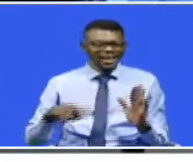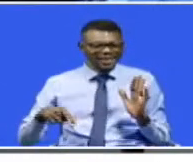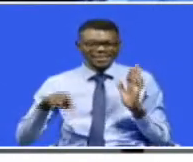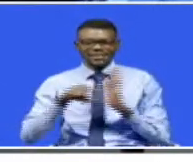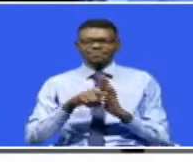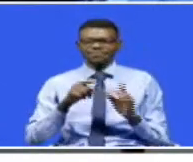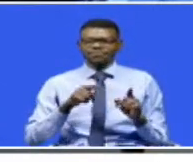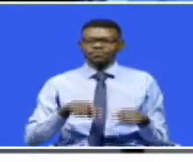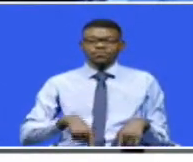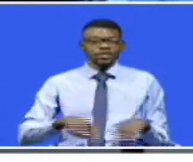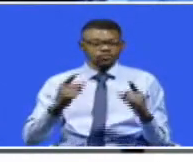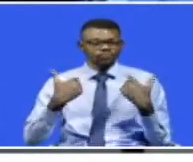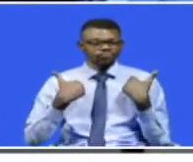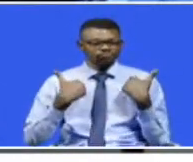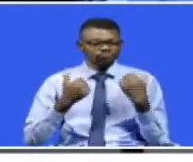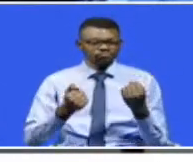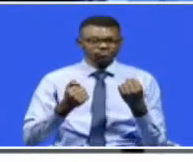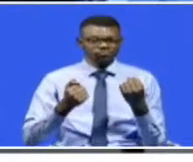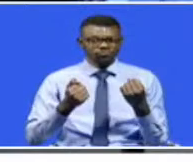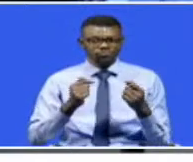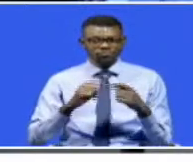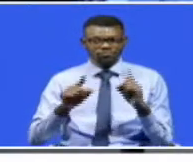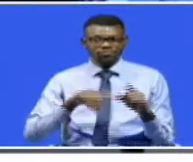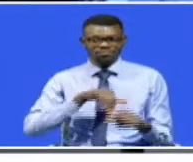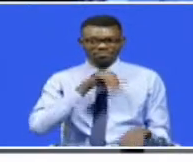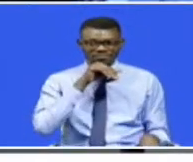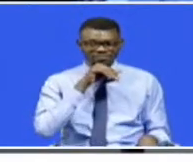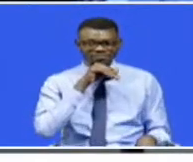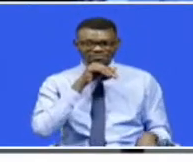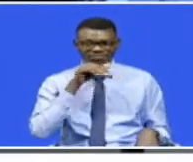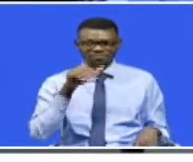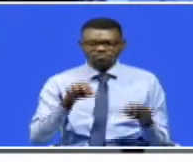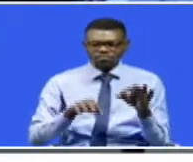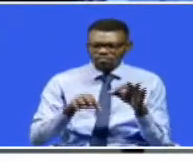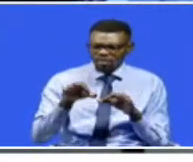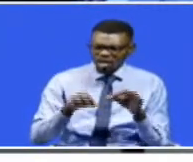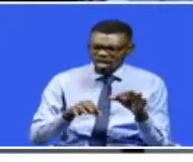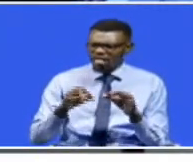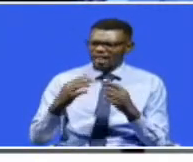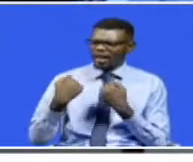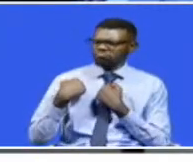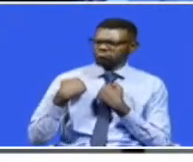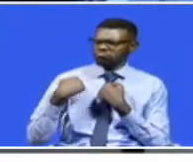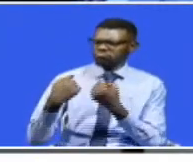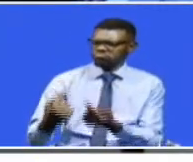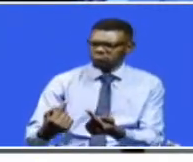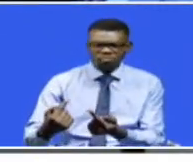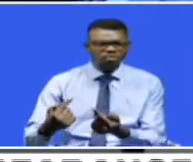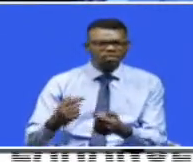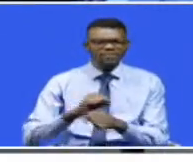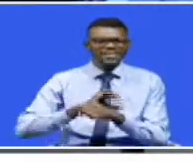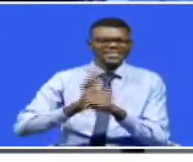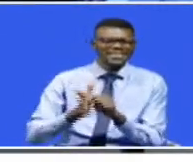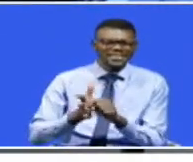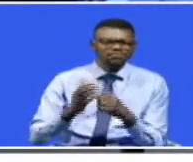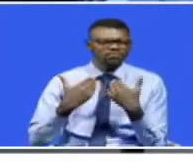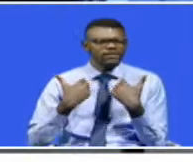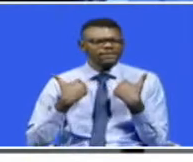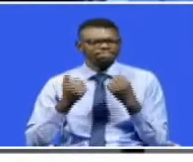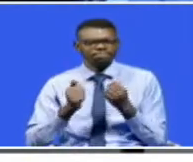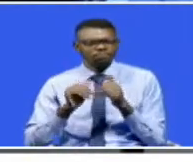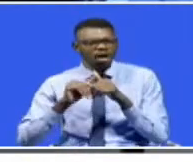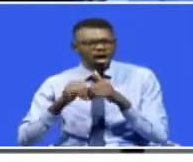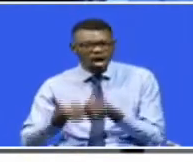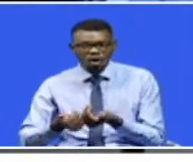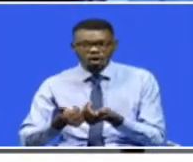of his recovery journey, Raila Odinga gave a detailed account of what it took for him to beat the disease. Raila, who was at